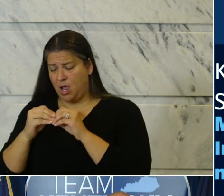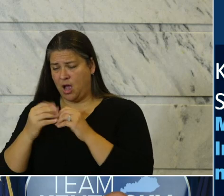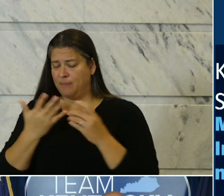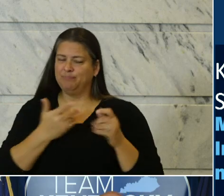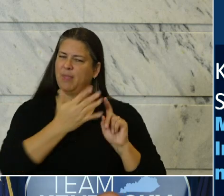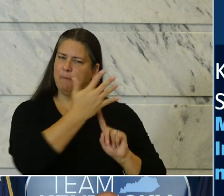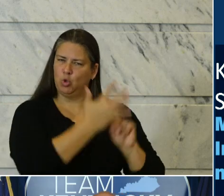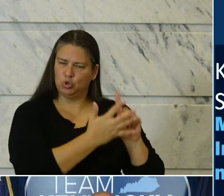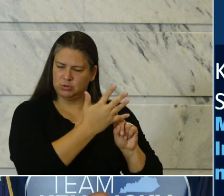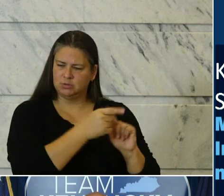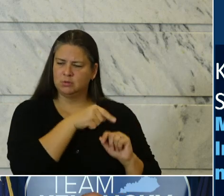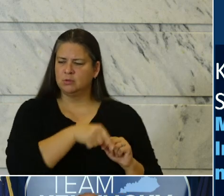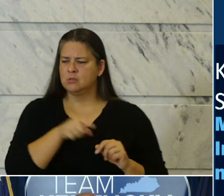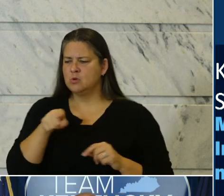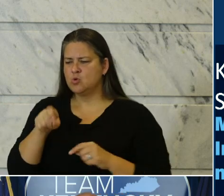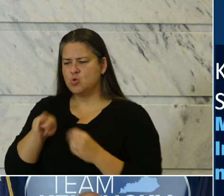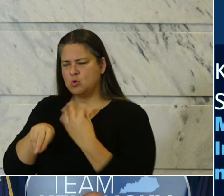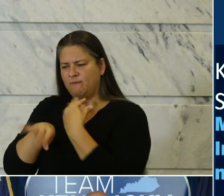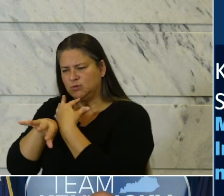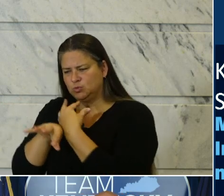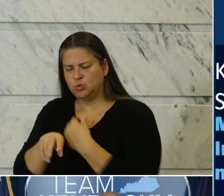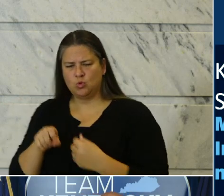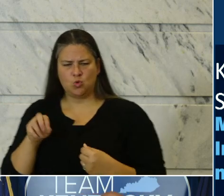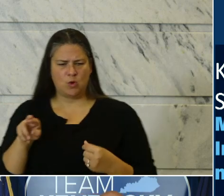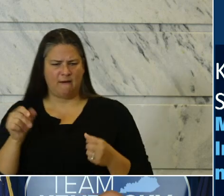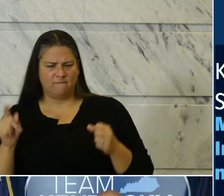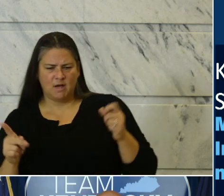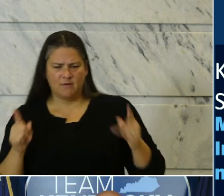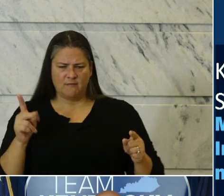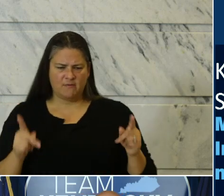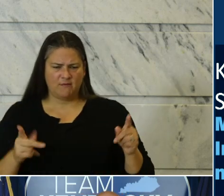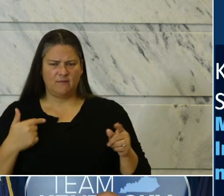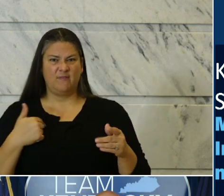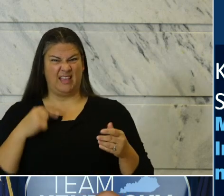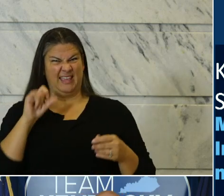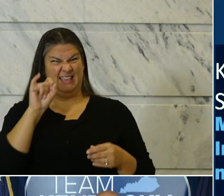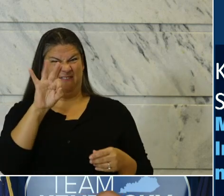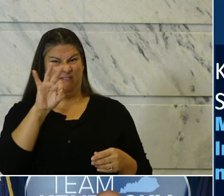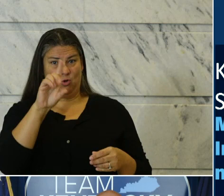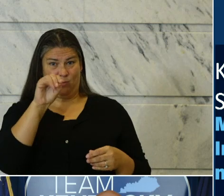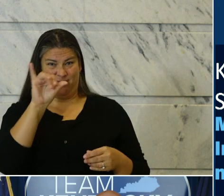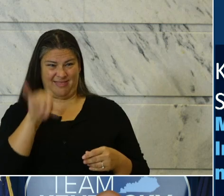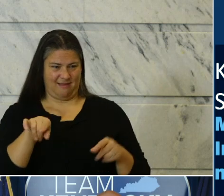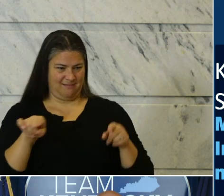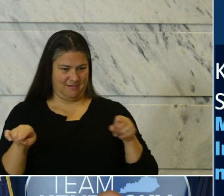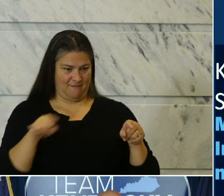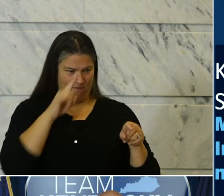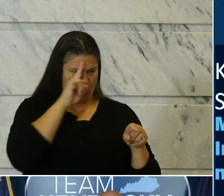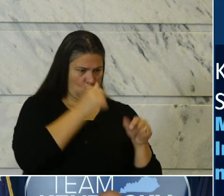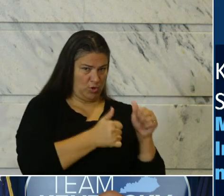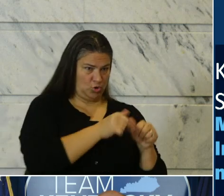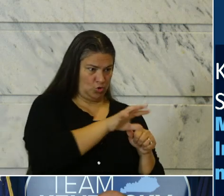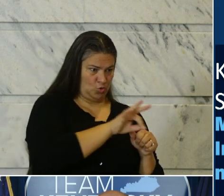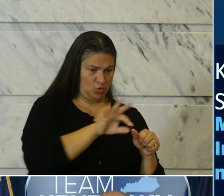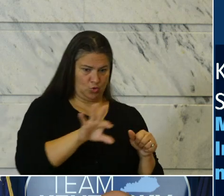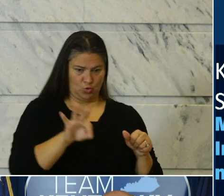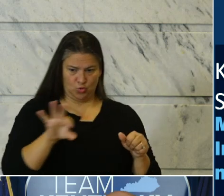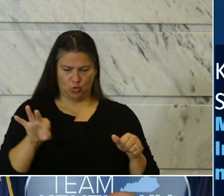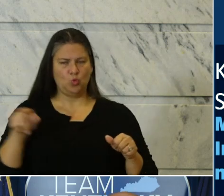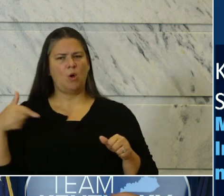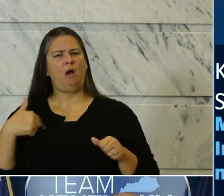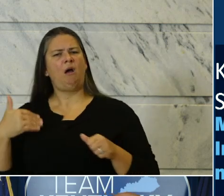there and a wealth of KDE documents. And the Kentucky Department for Public Health continues to work with the Kentucky Department for Education, so thank you for that